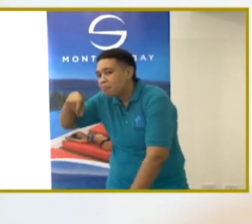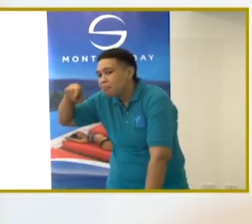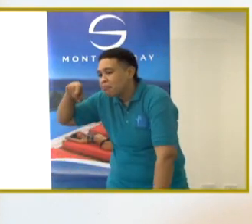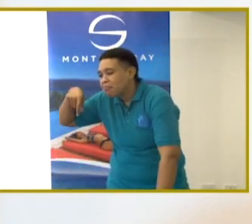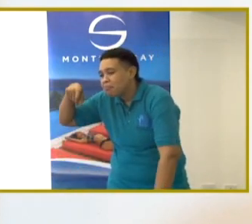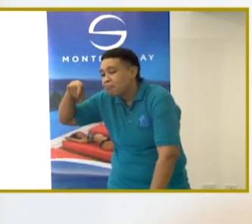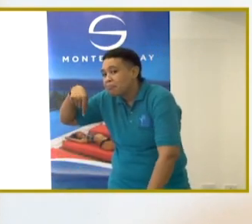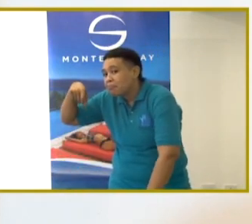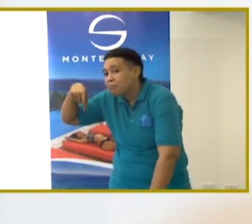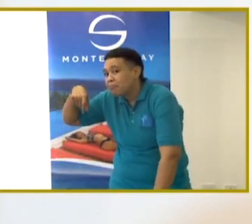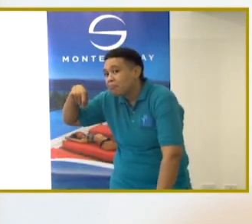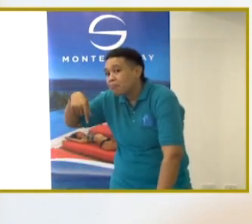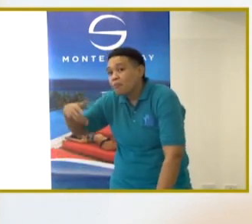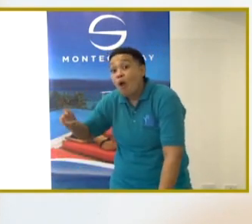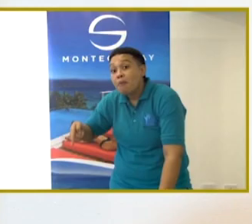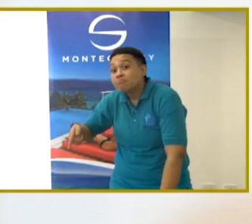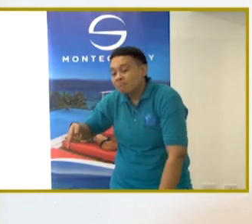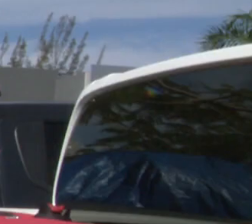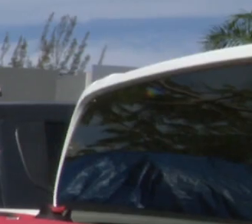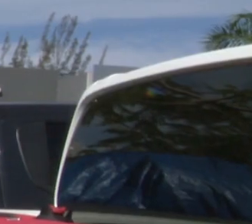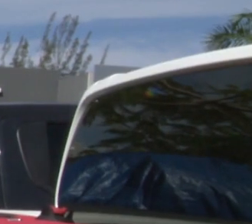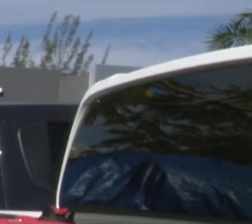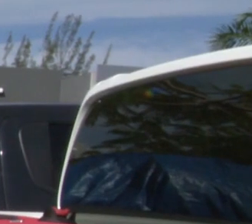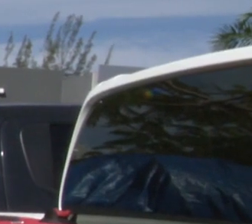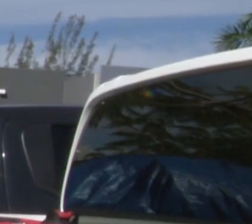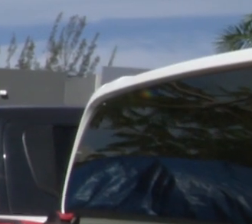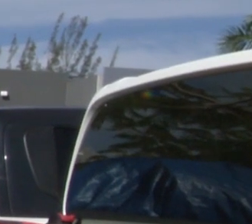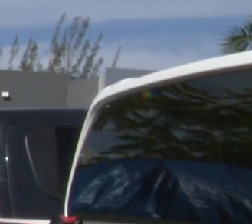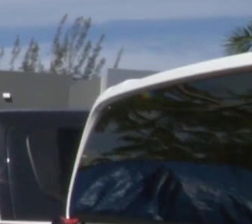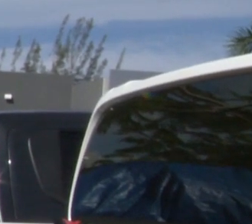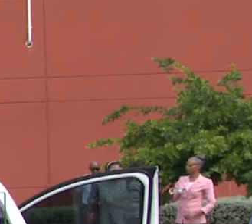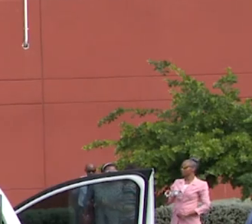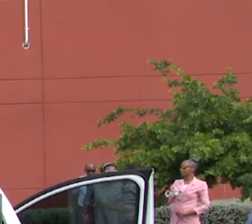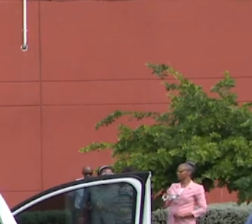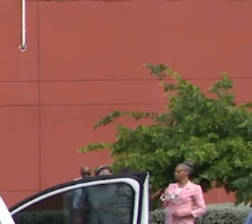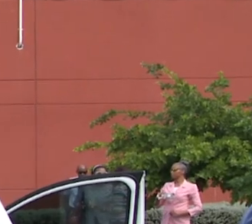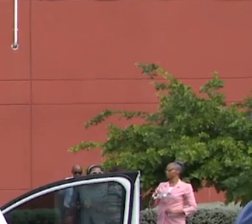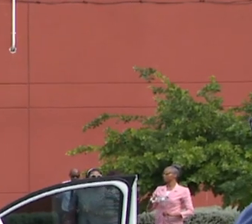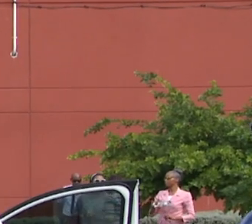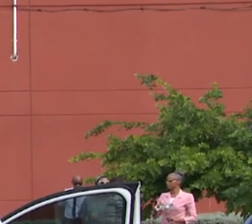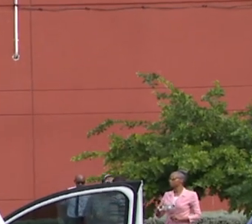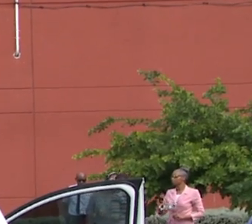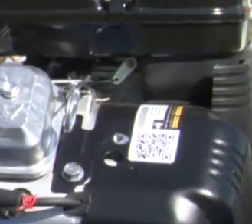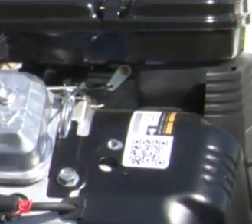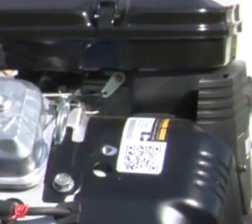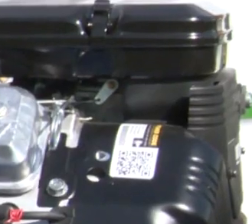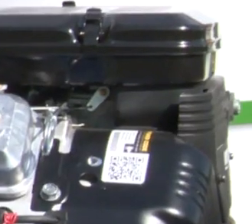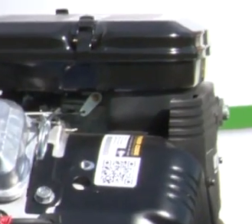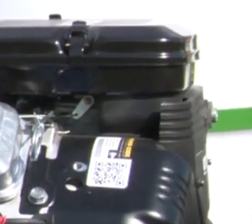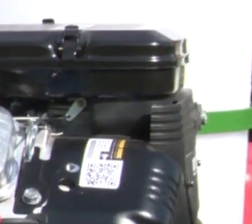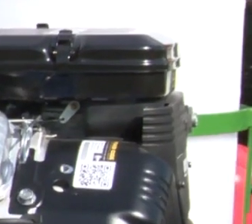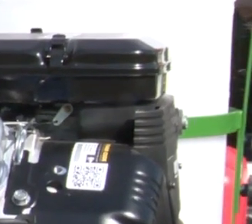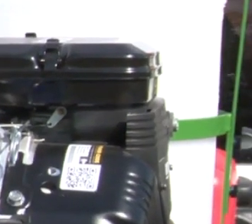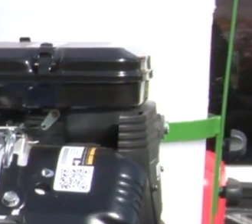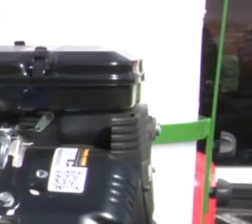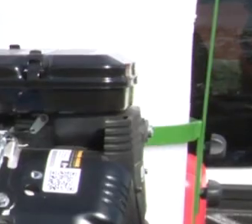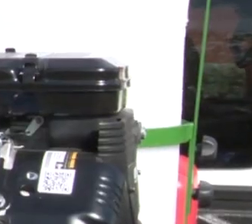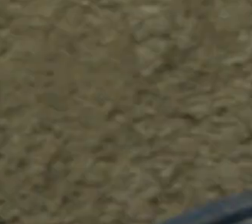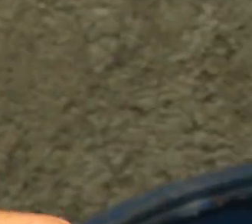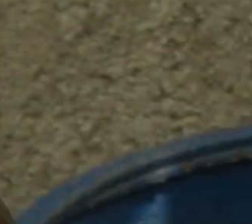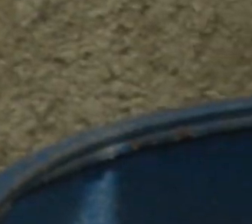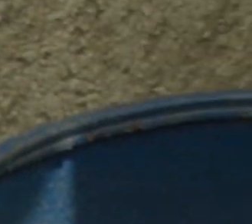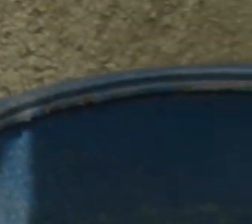and ultimately poses a risk to you. The national response to this threat has brought the Aedes aegypti indices to a low